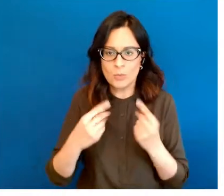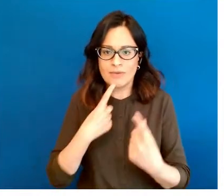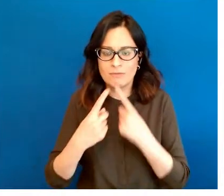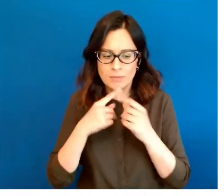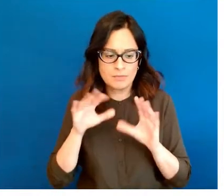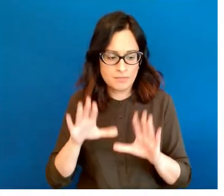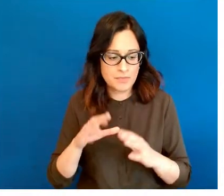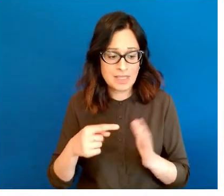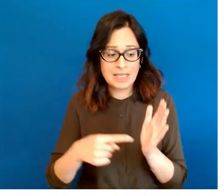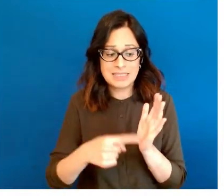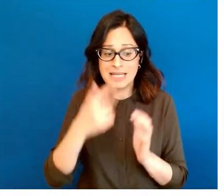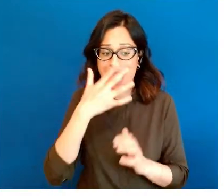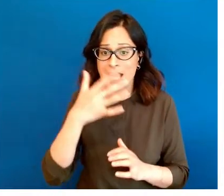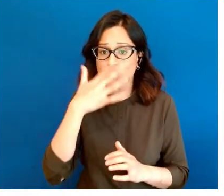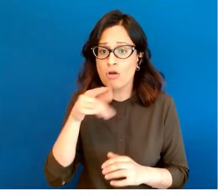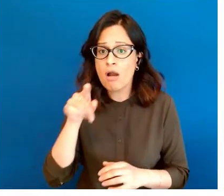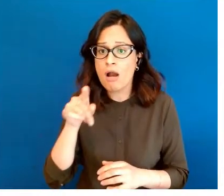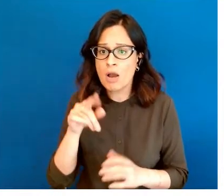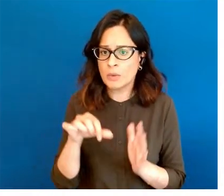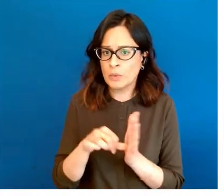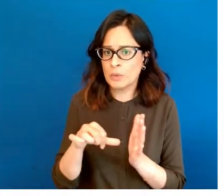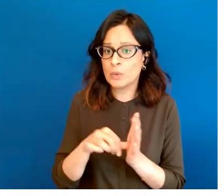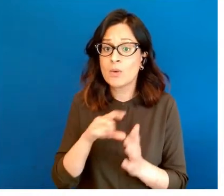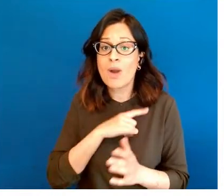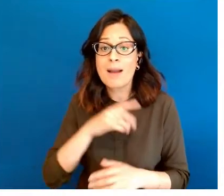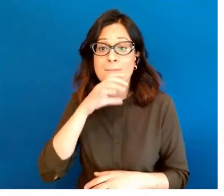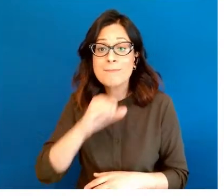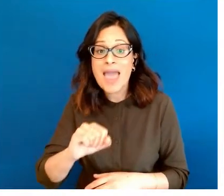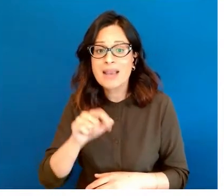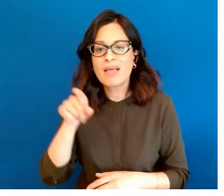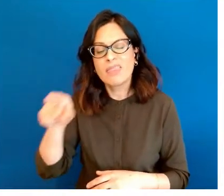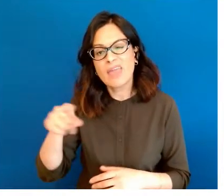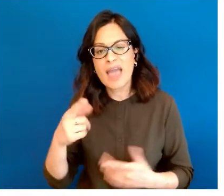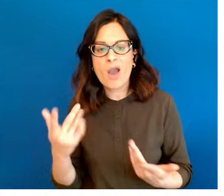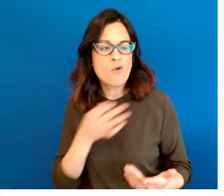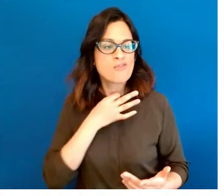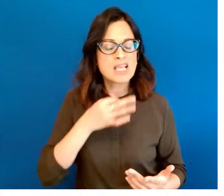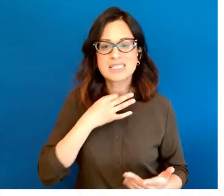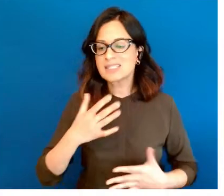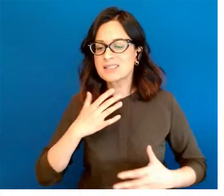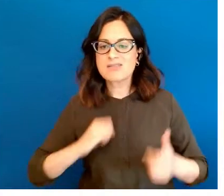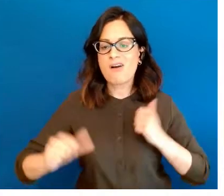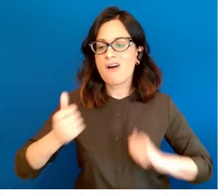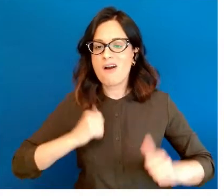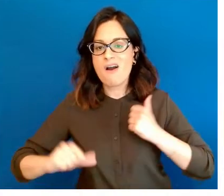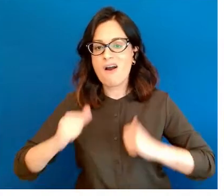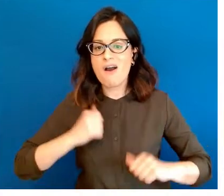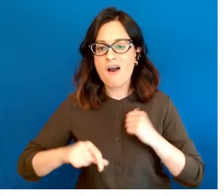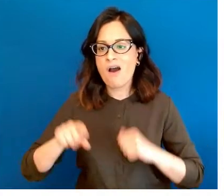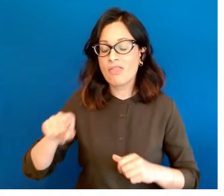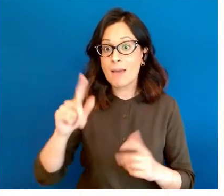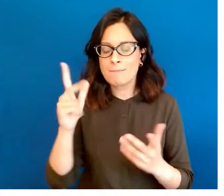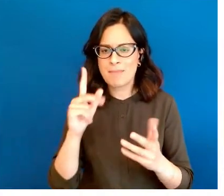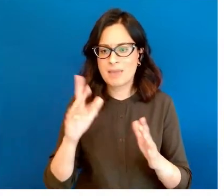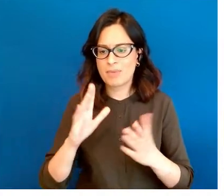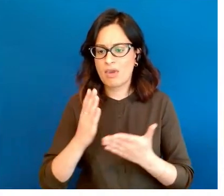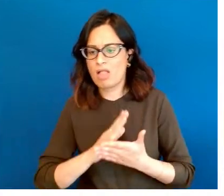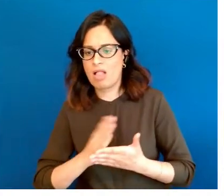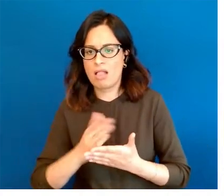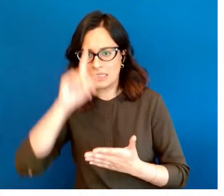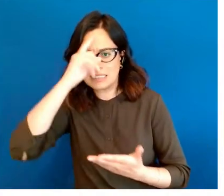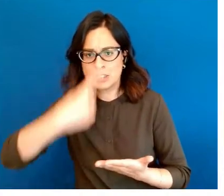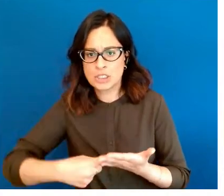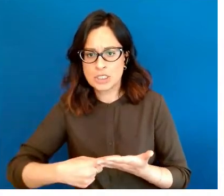Teenagers are an issue, with especially males, with their tendency for risk-taking behaviour, so that might colour the decision. It's important to say that this is